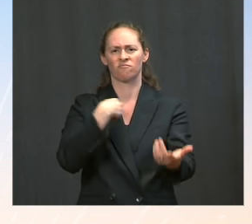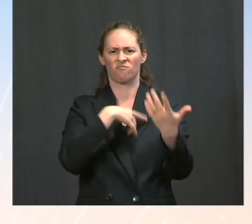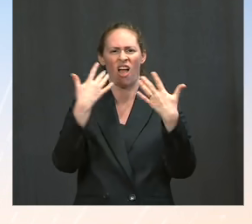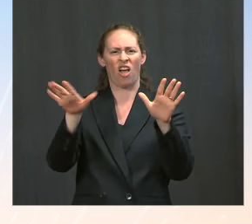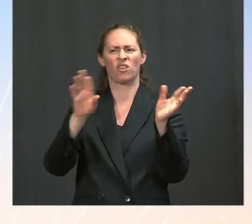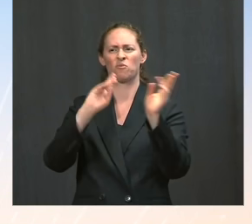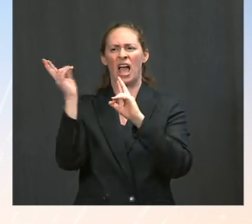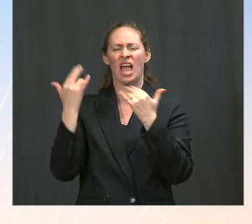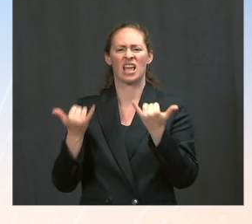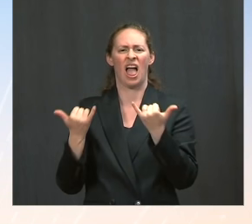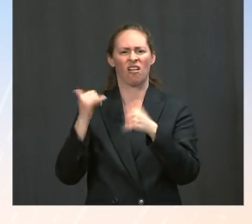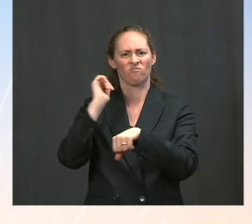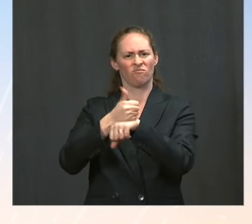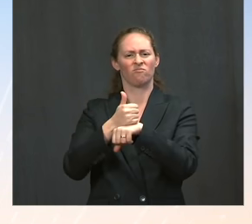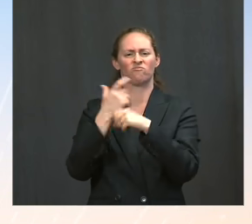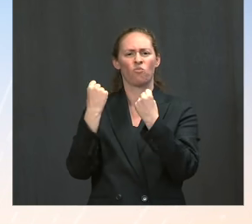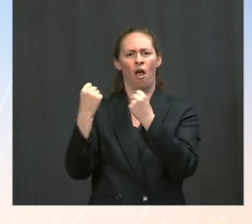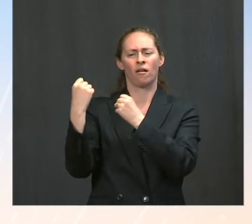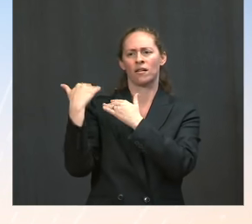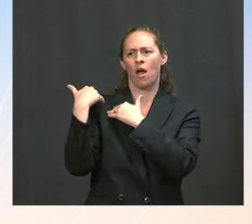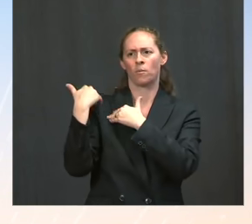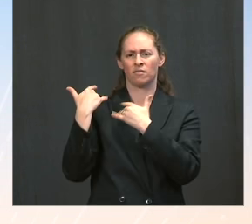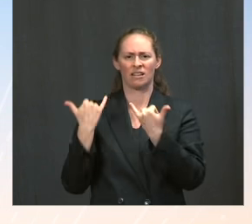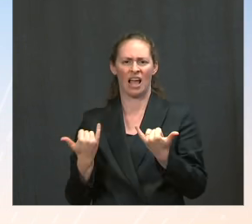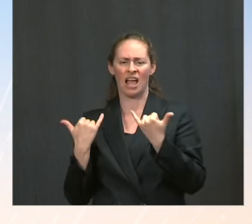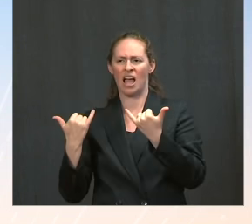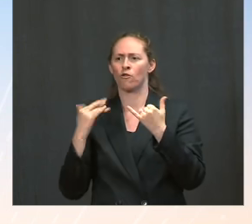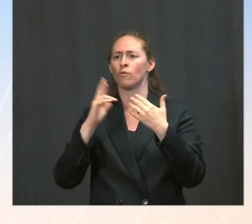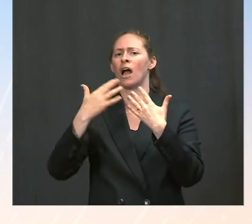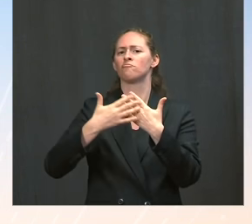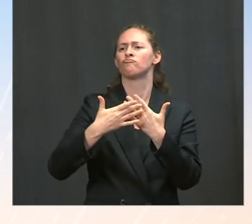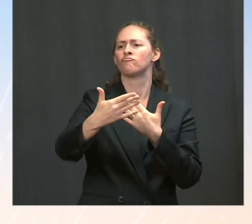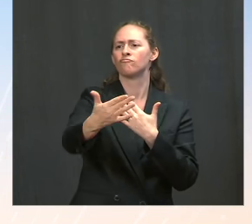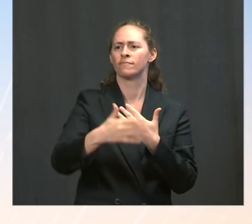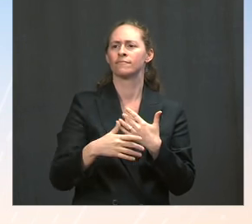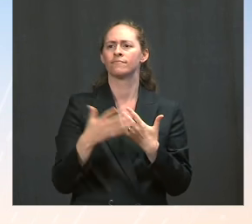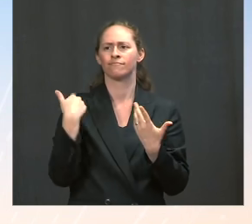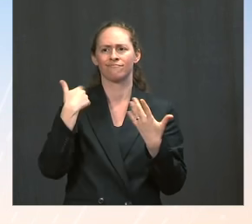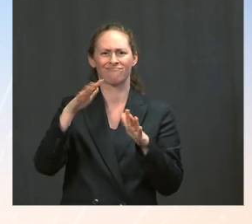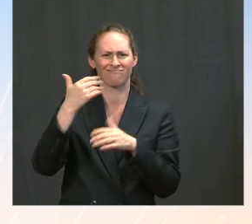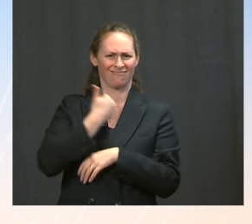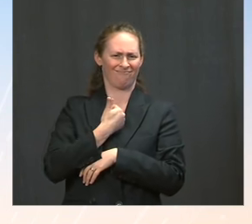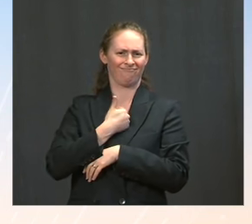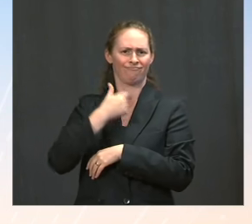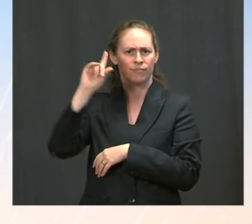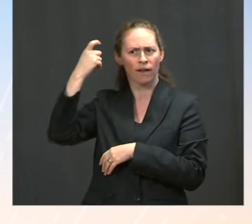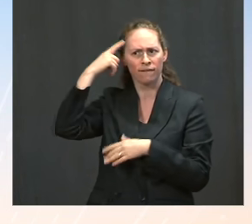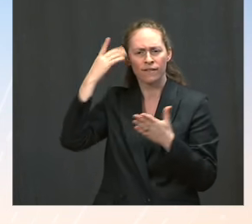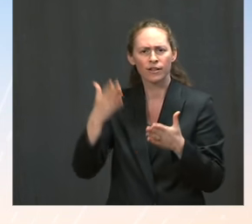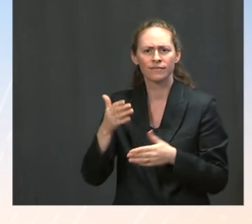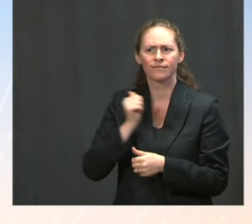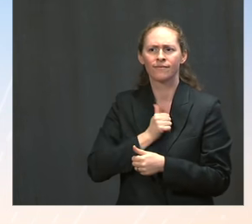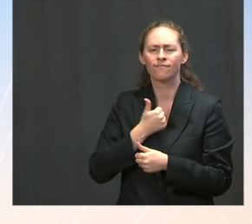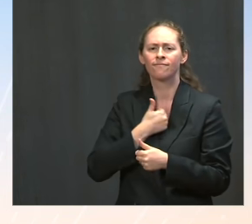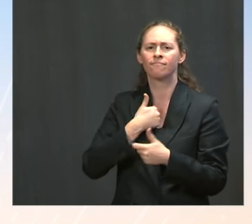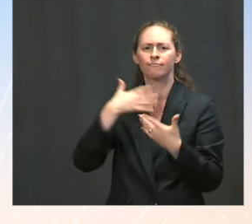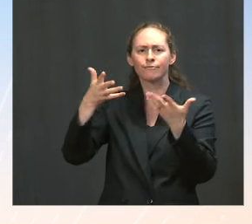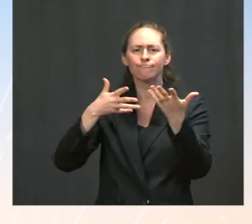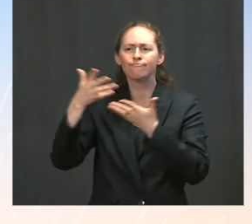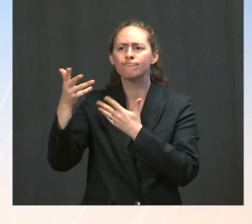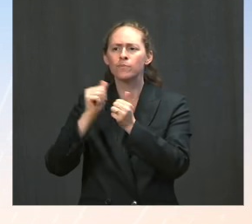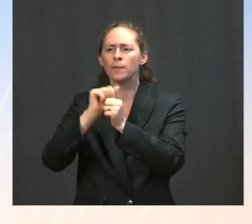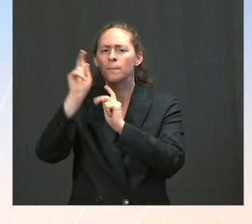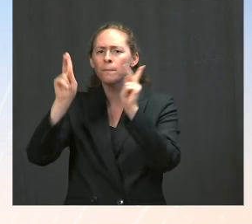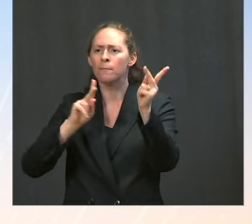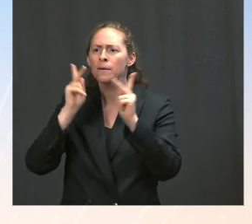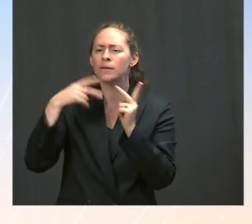about, having been a governor, being on the ground. We are going to track every penny to make sure that it's doing what it's